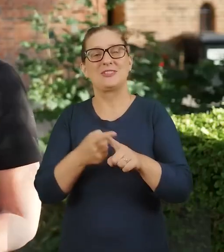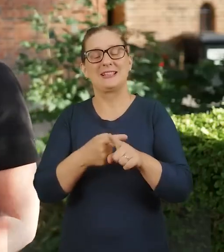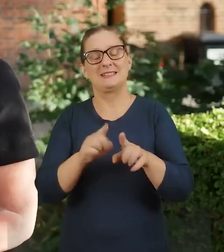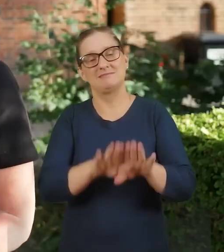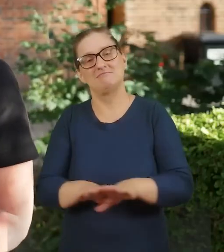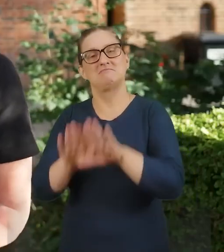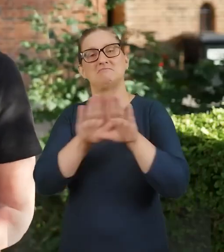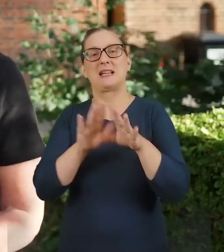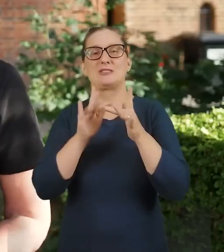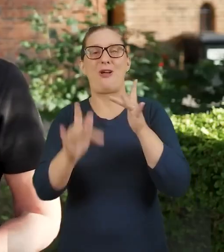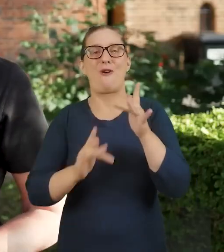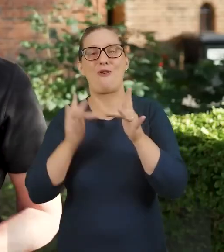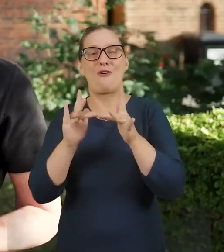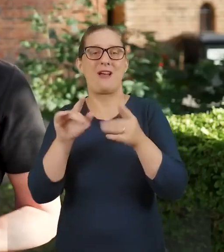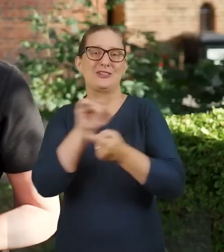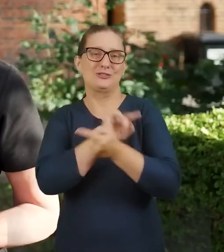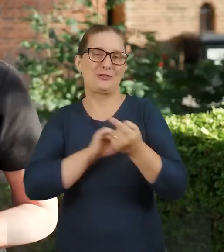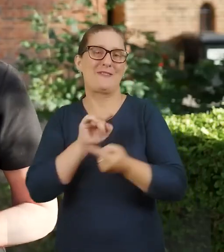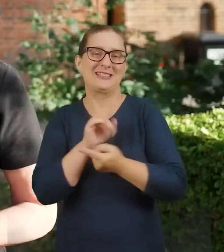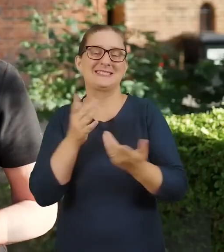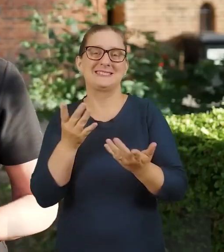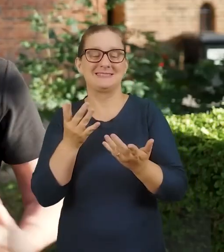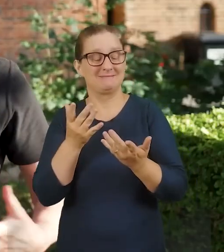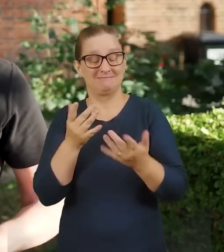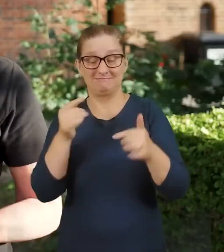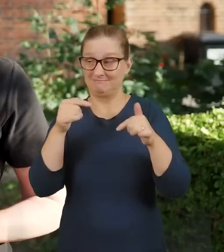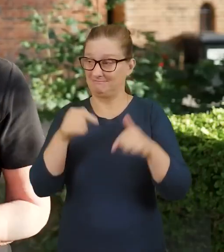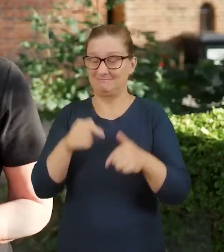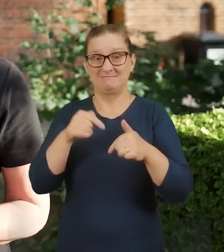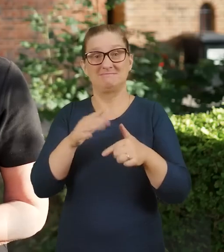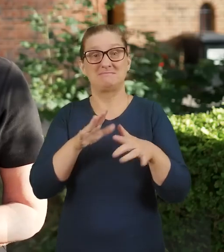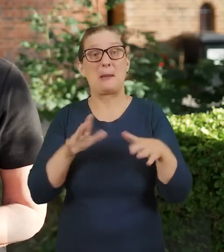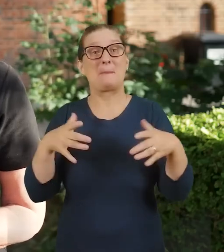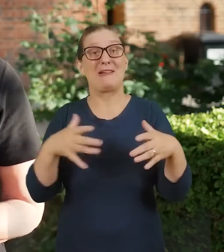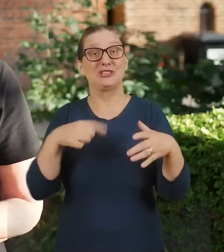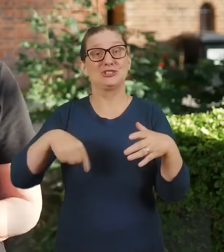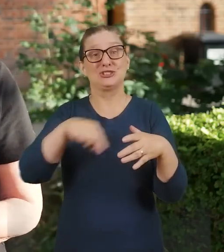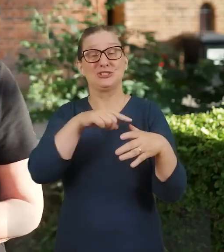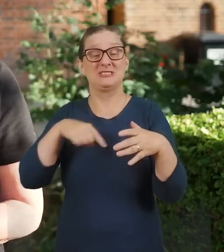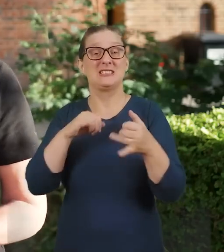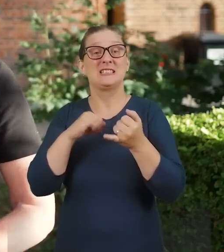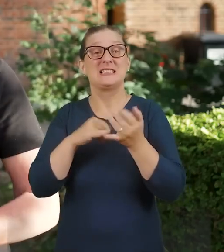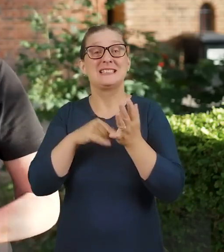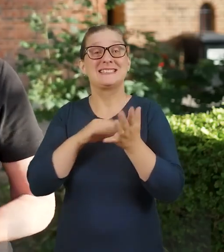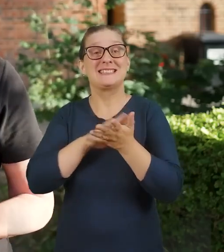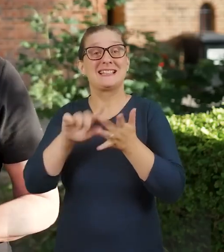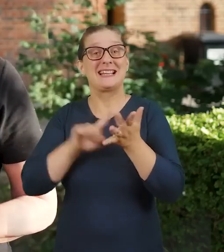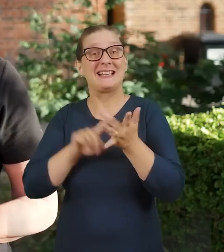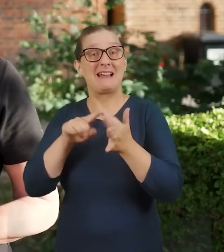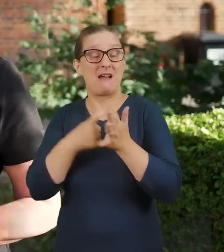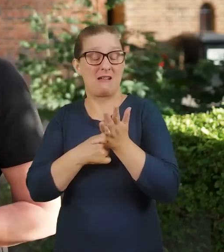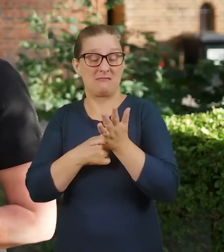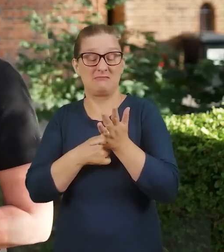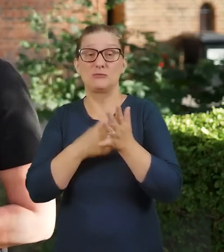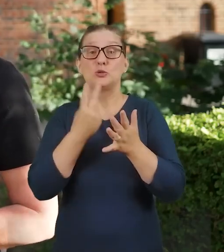Welcome to the Church of England's national online service. We're here today at the parish of St Helier. We are two